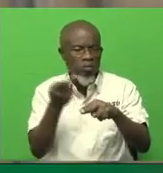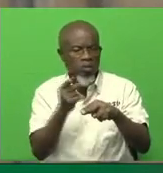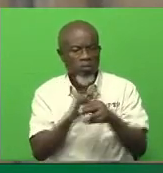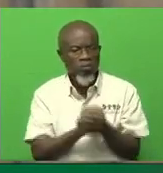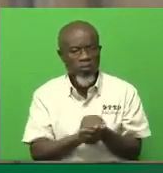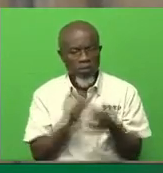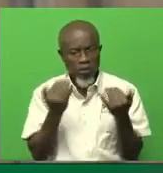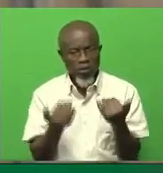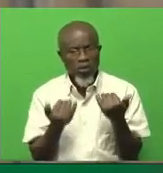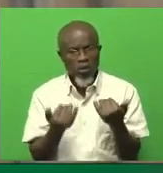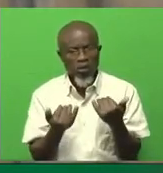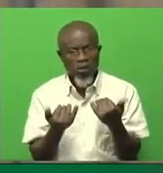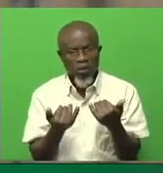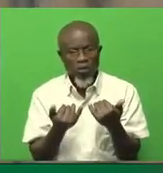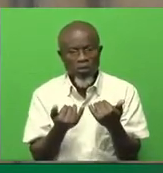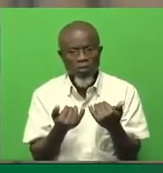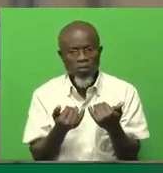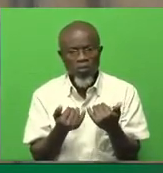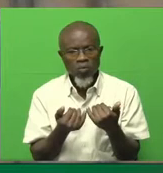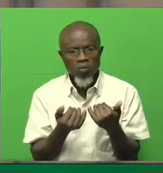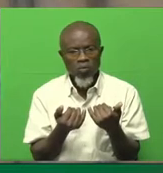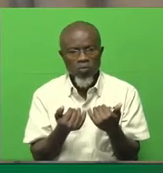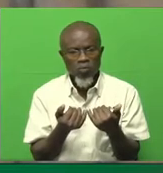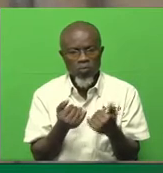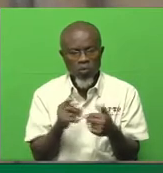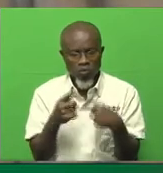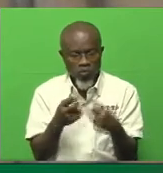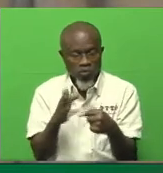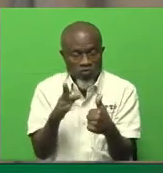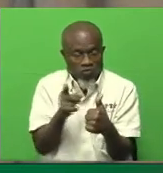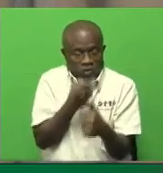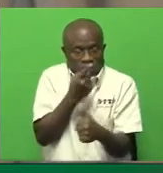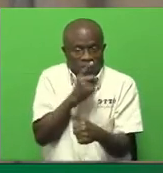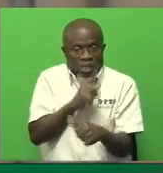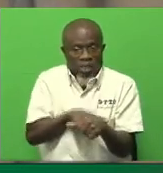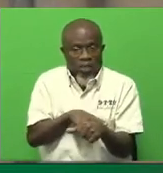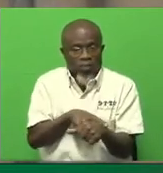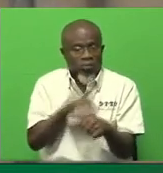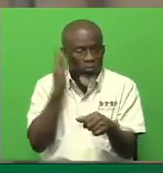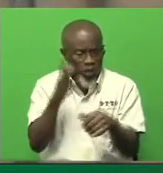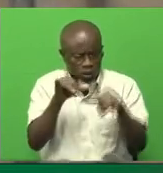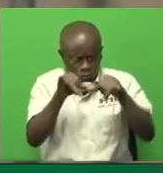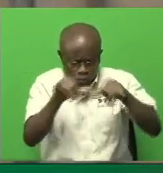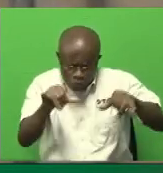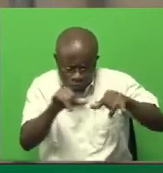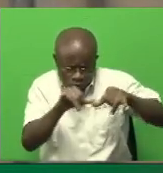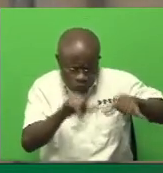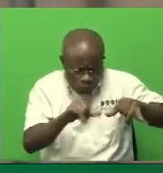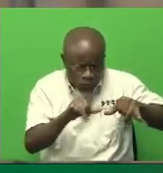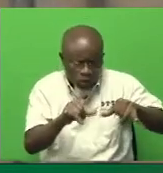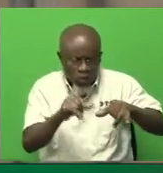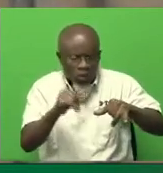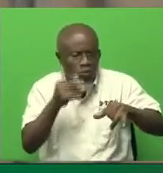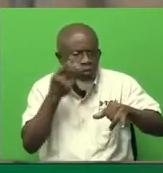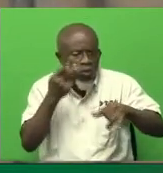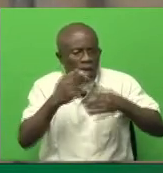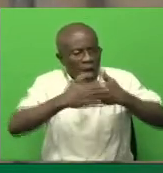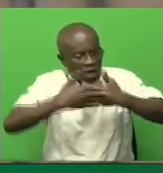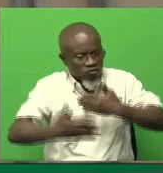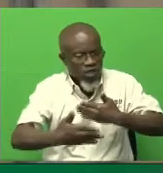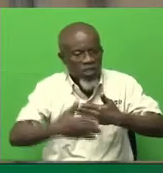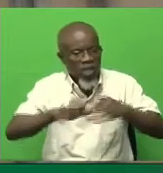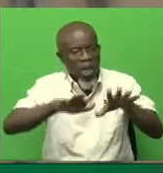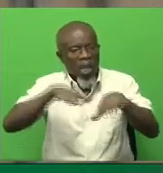we now are going for the first time to be measuring what will be happening after they are